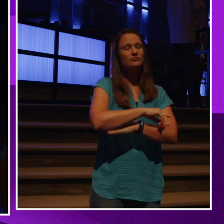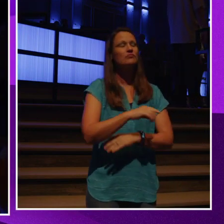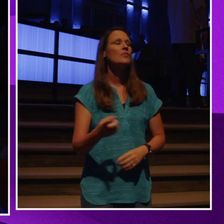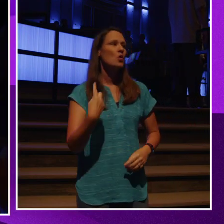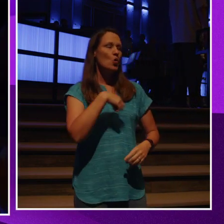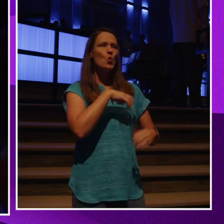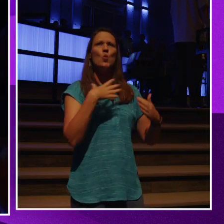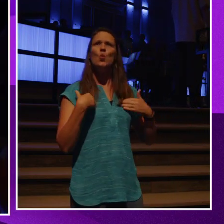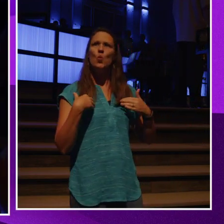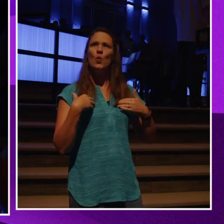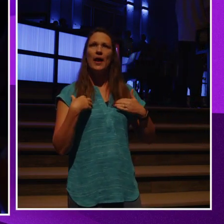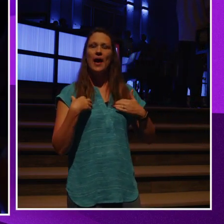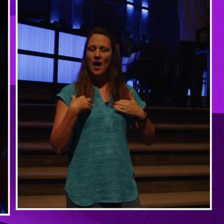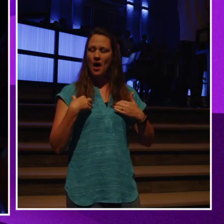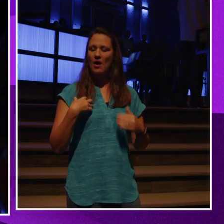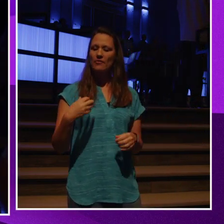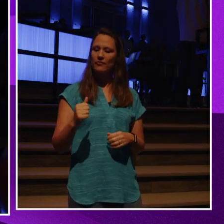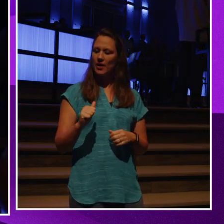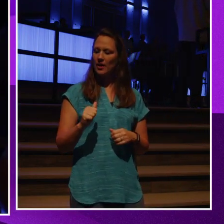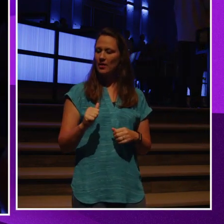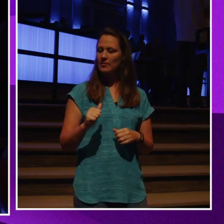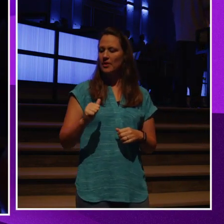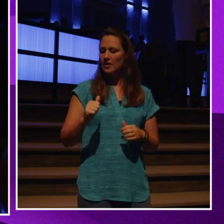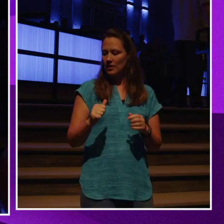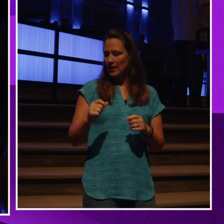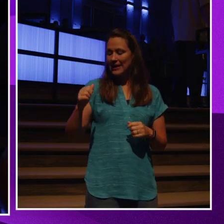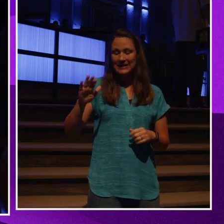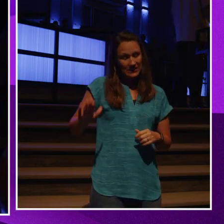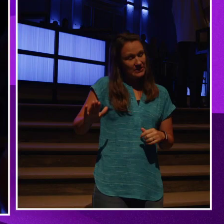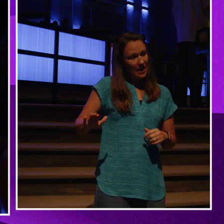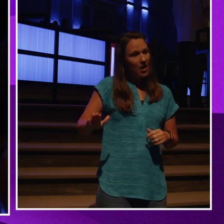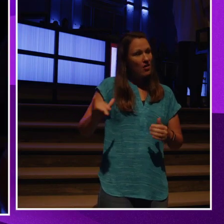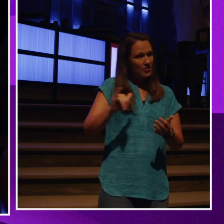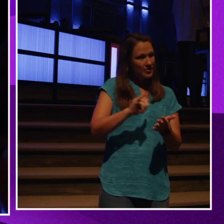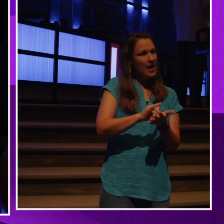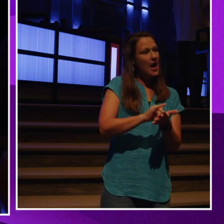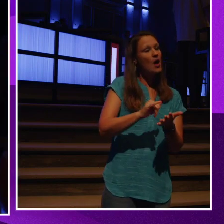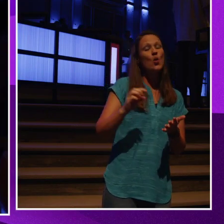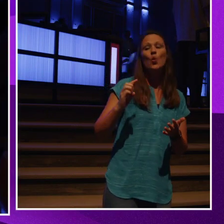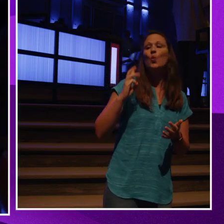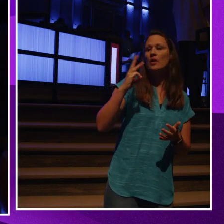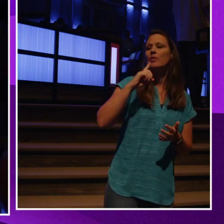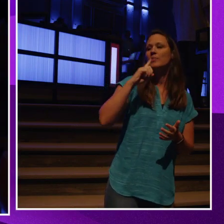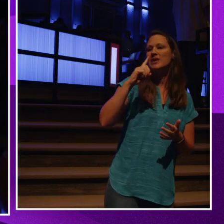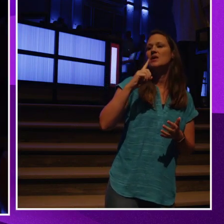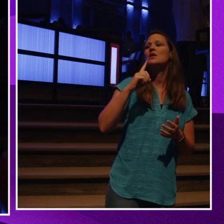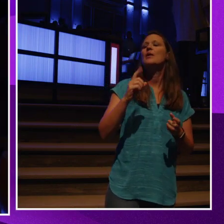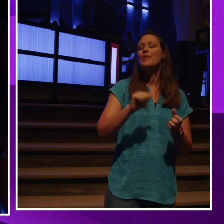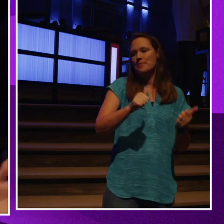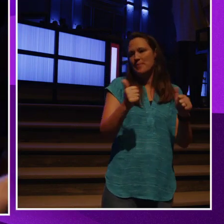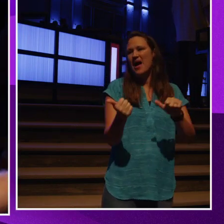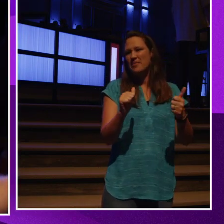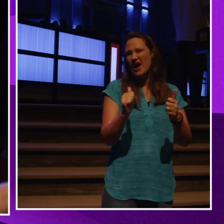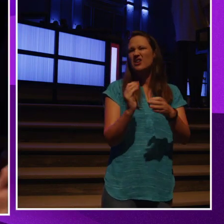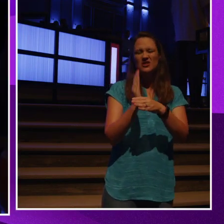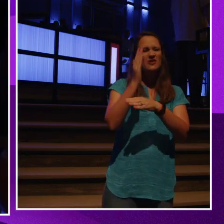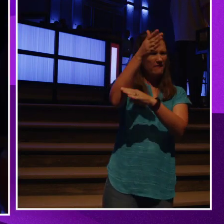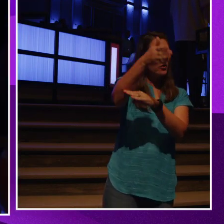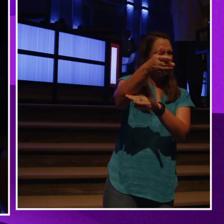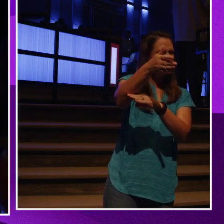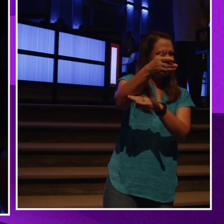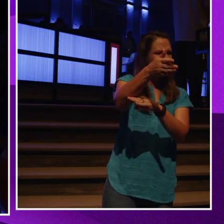the 8:30 service. So we're thankful for that as well. And he'll be scheduling that baptism in the near future. And we hope if you're out